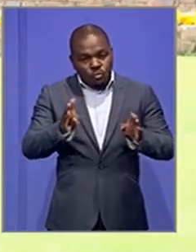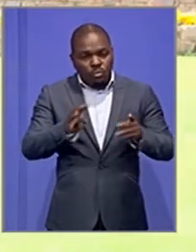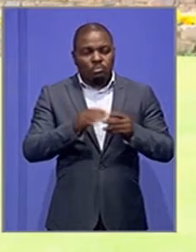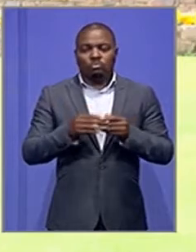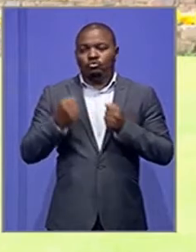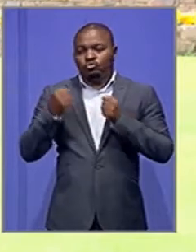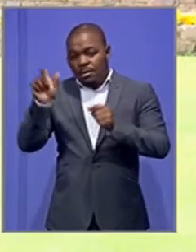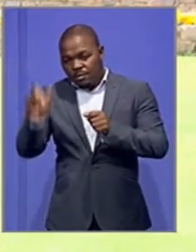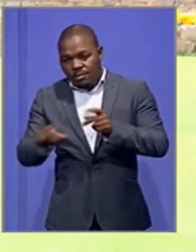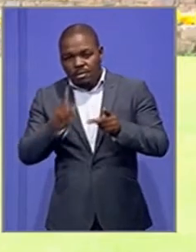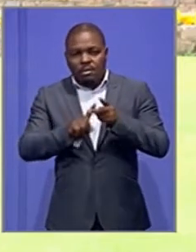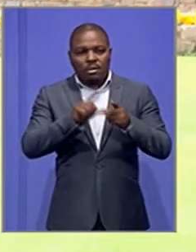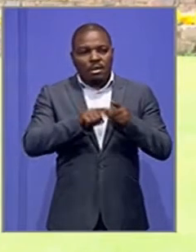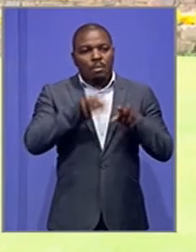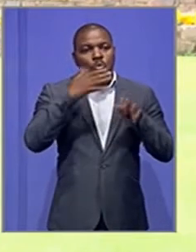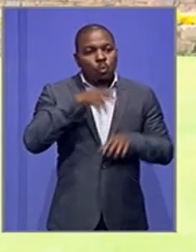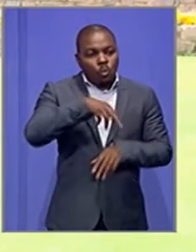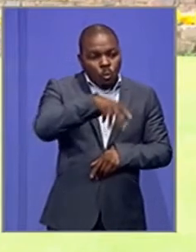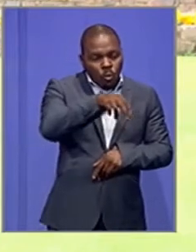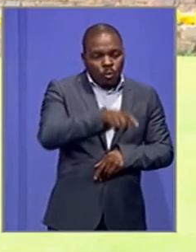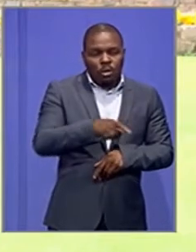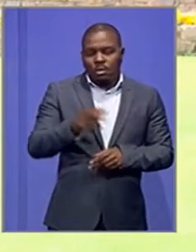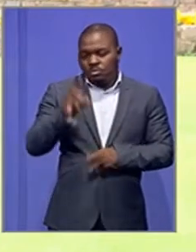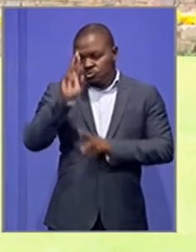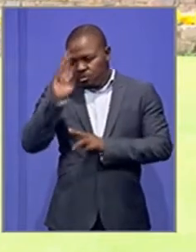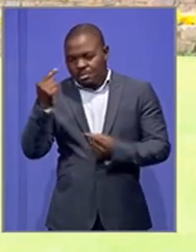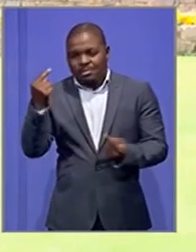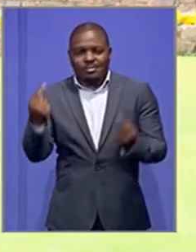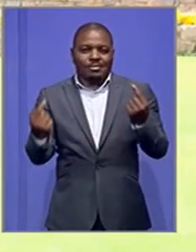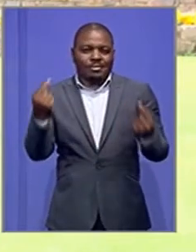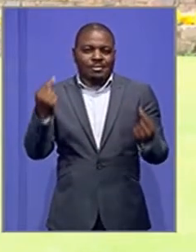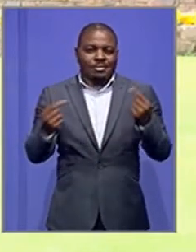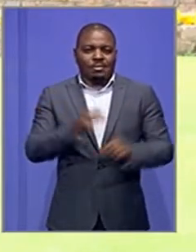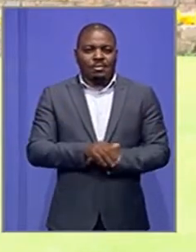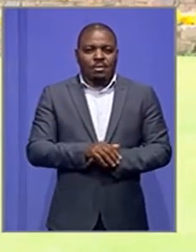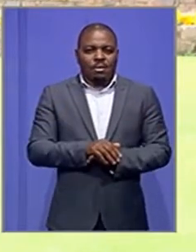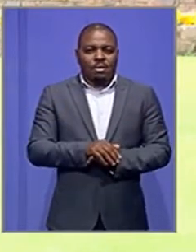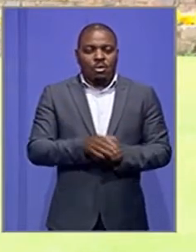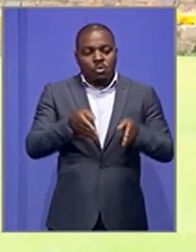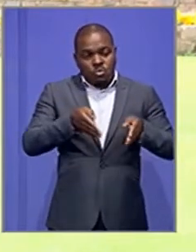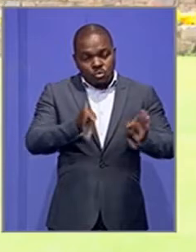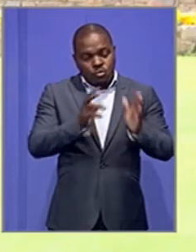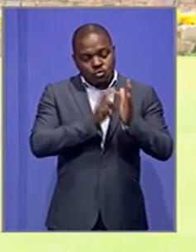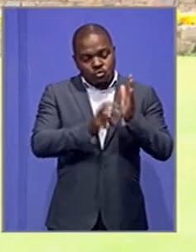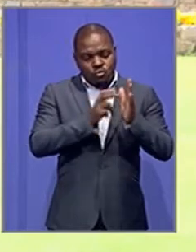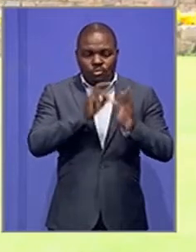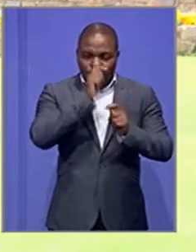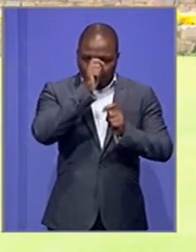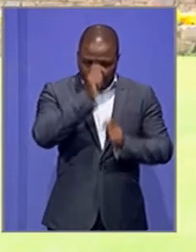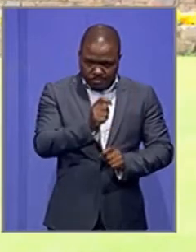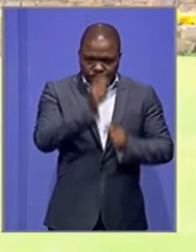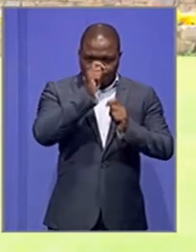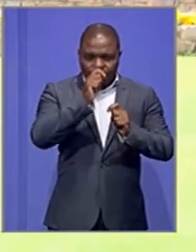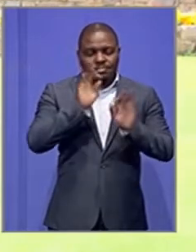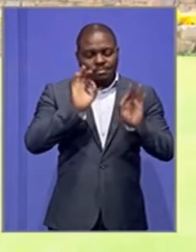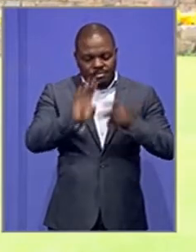and pedestrians, to respect one another, obey the rules and stay safe during this festive